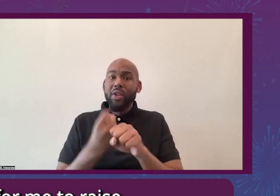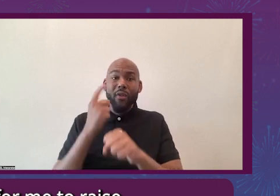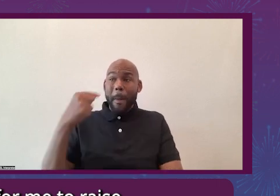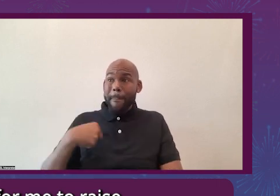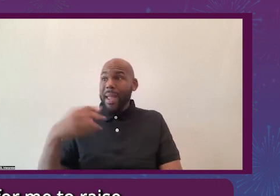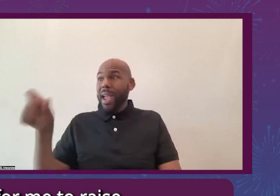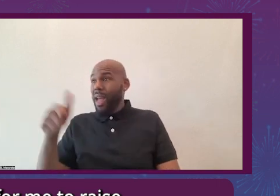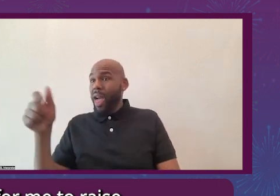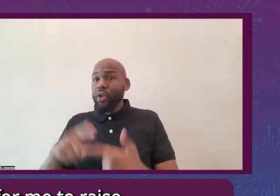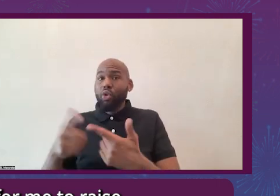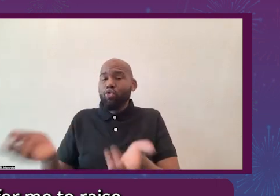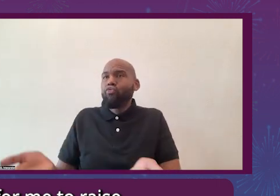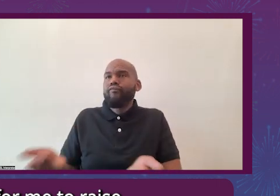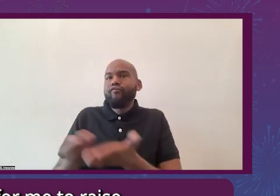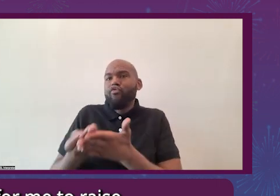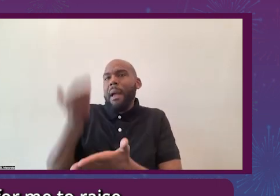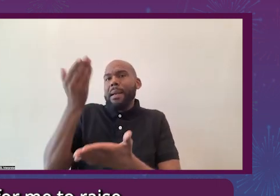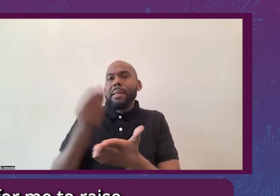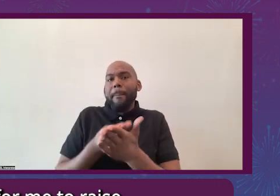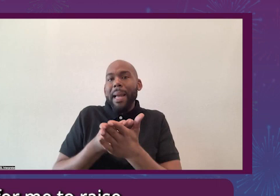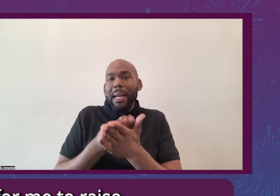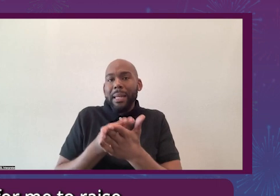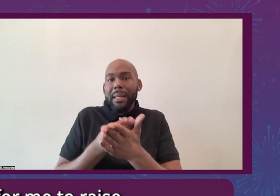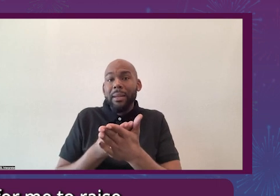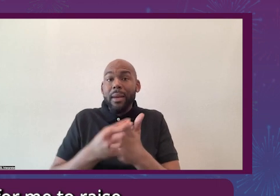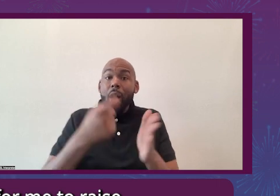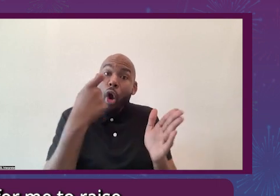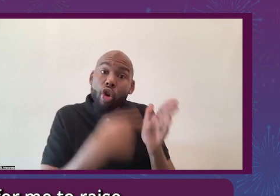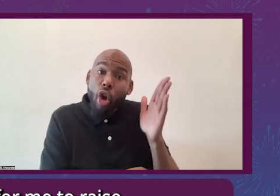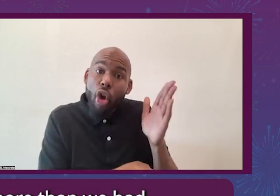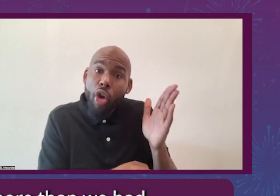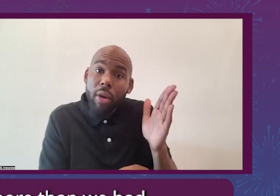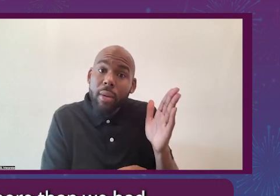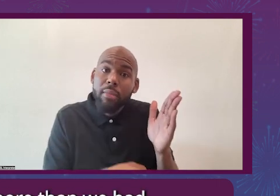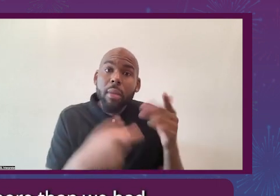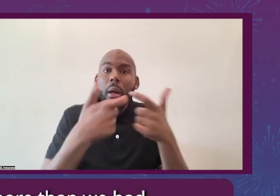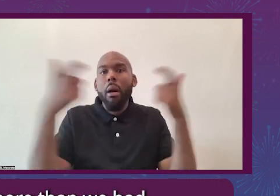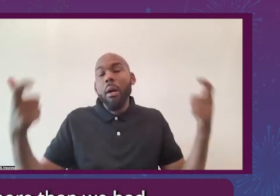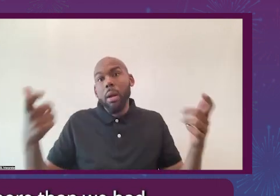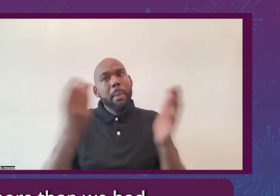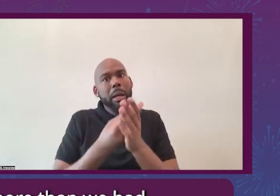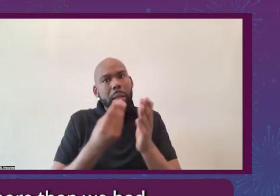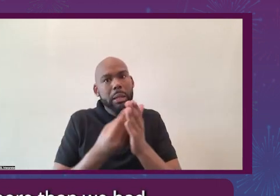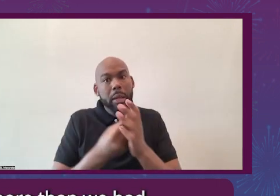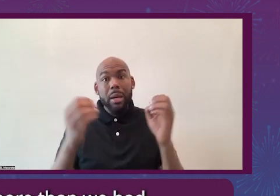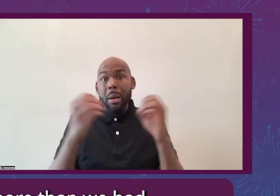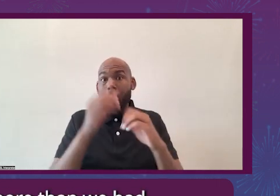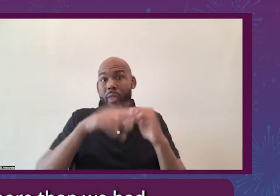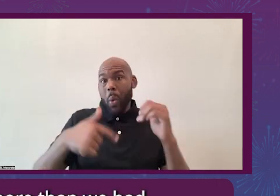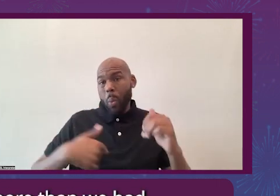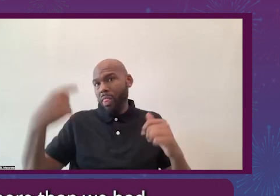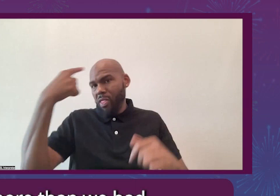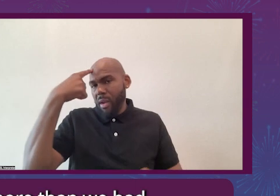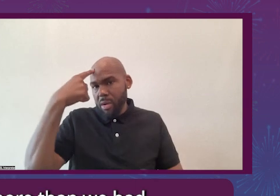for me and others to raise the money, and it cost an enormous amount of money, more than we had